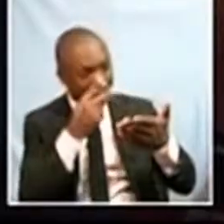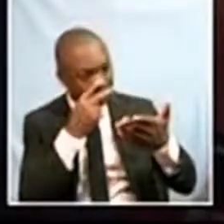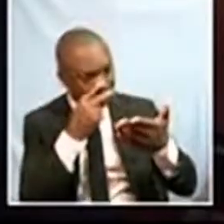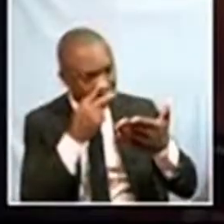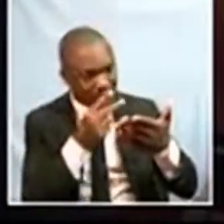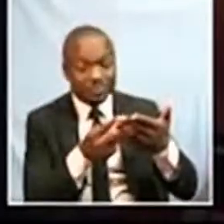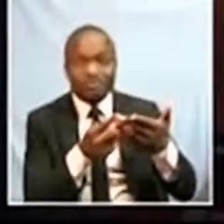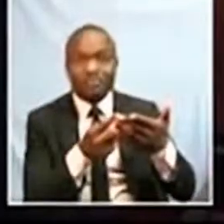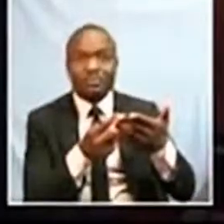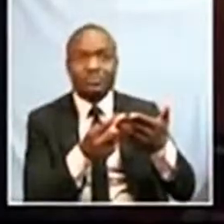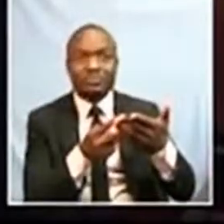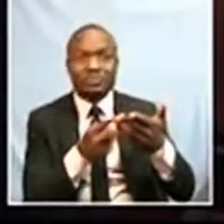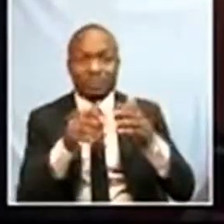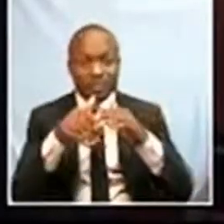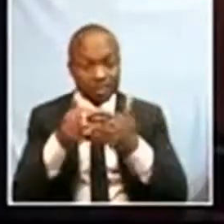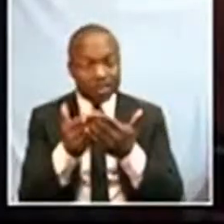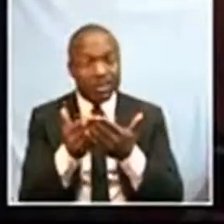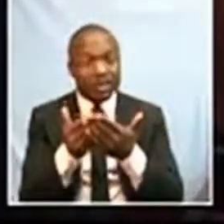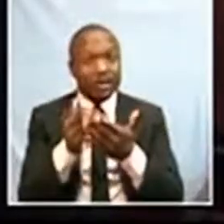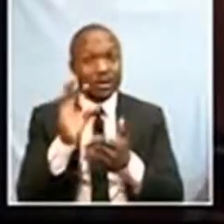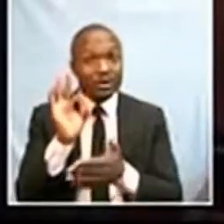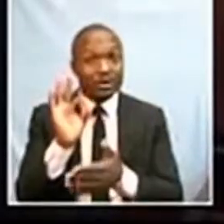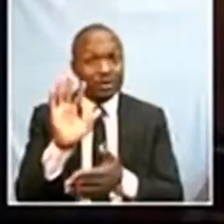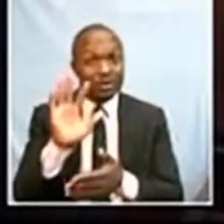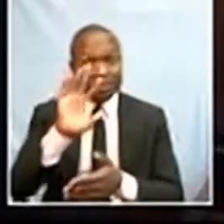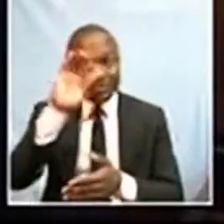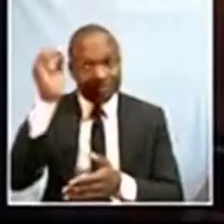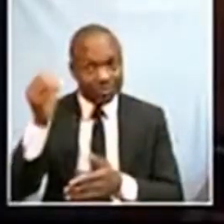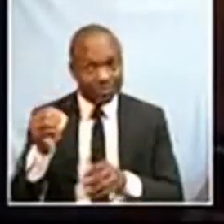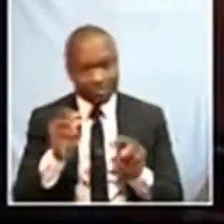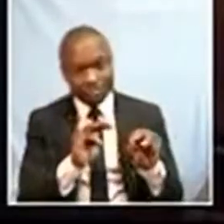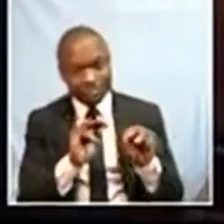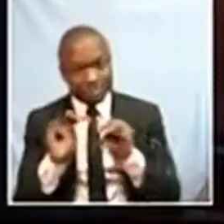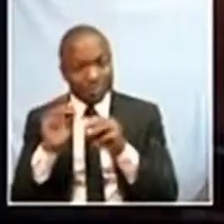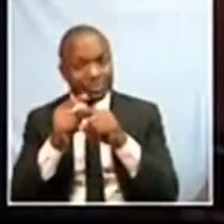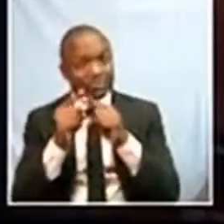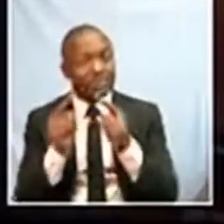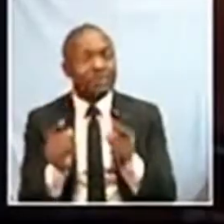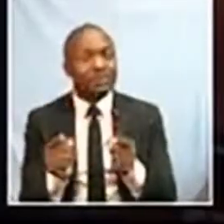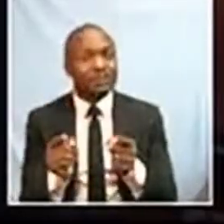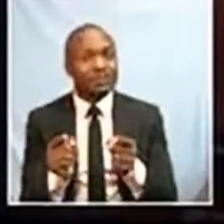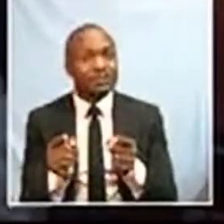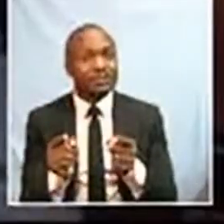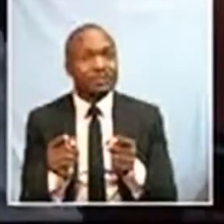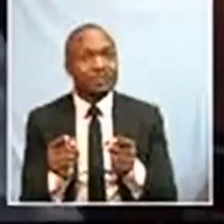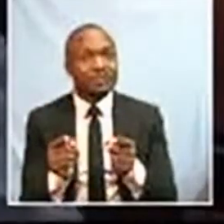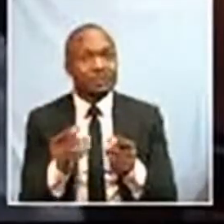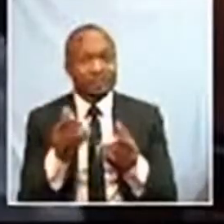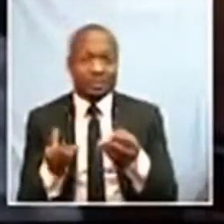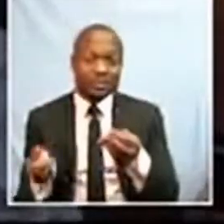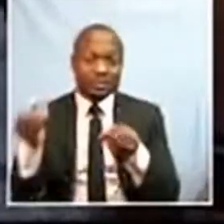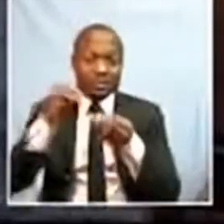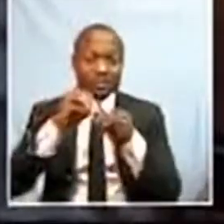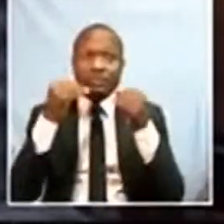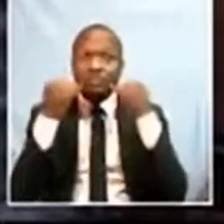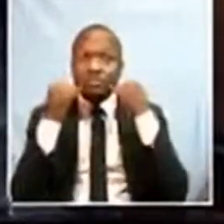see how far that 95 has gone. But Here is the addendum, Honorable.